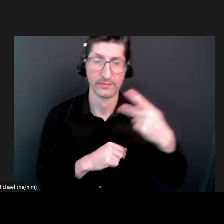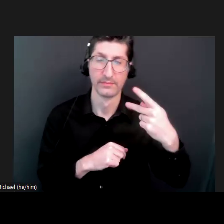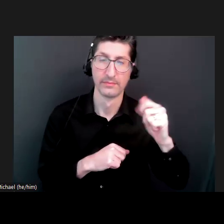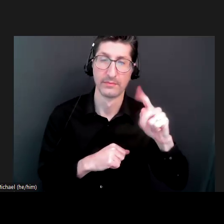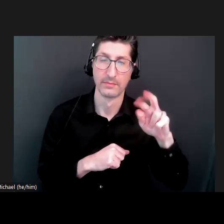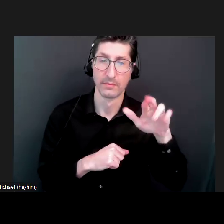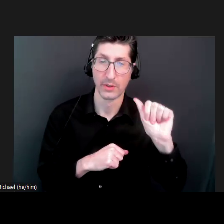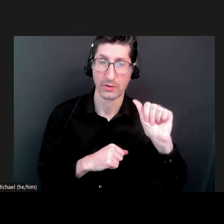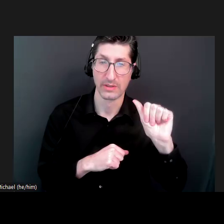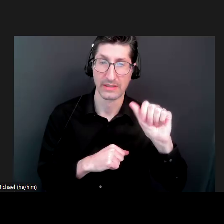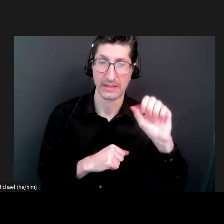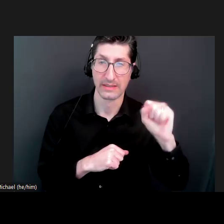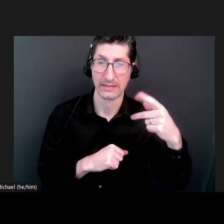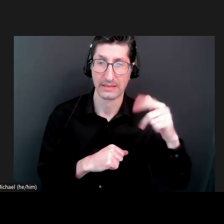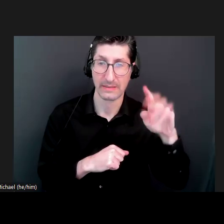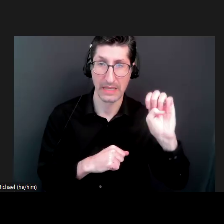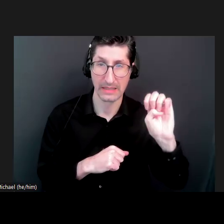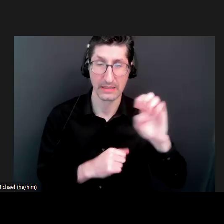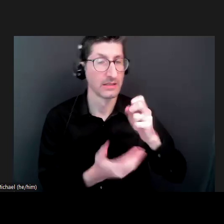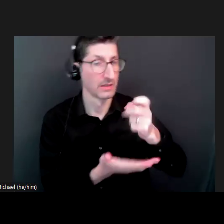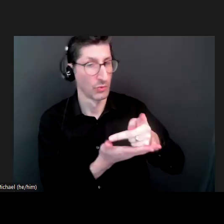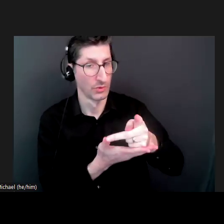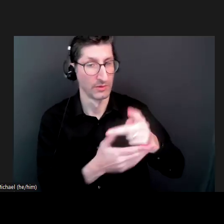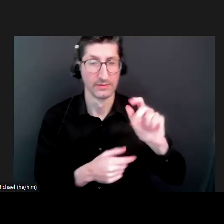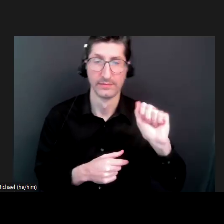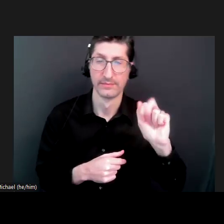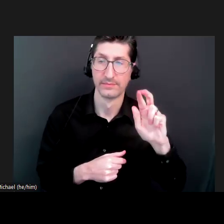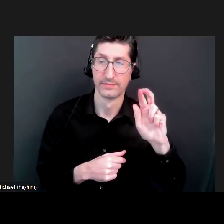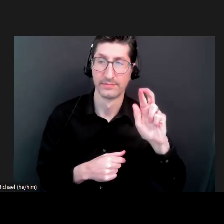Patricia Spence. Approved.